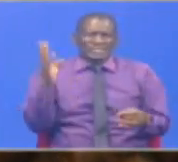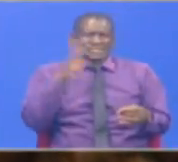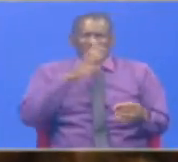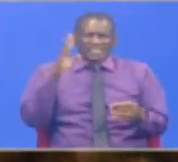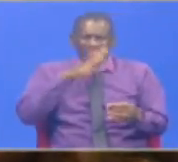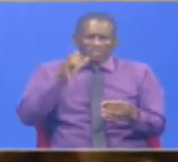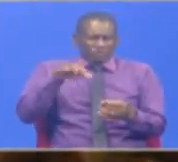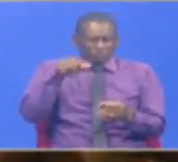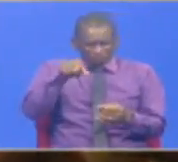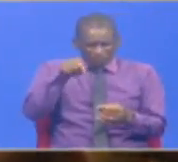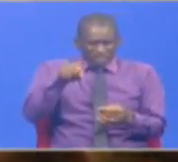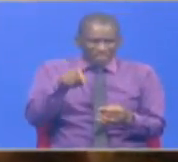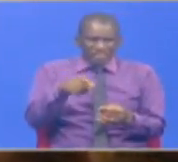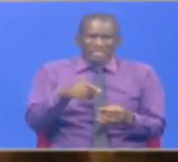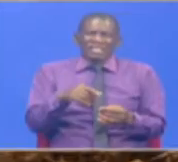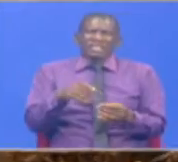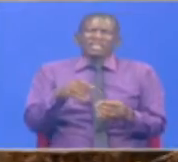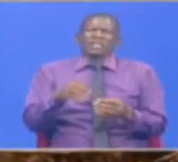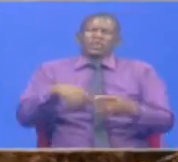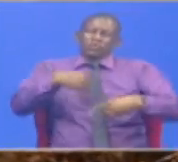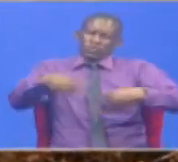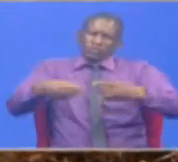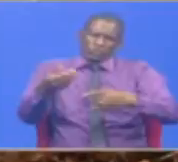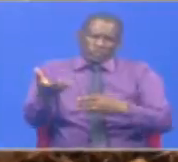that waste goes on.